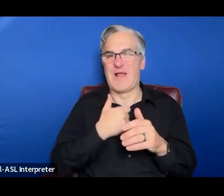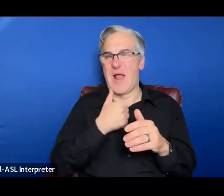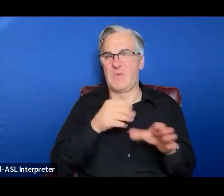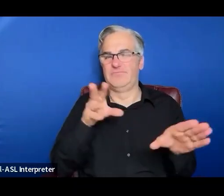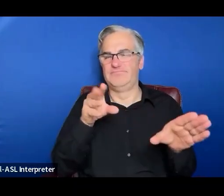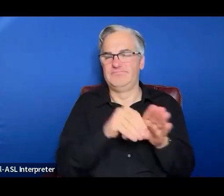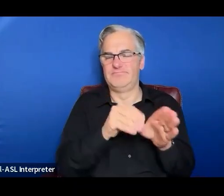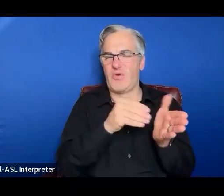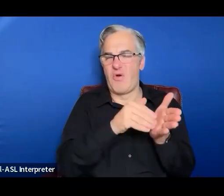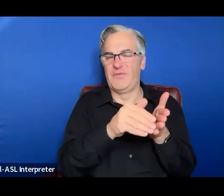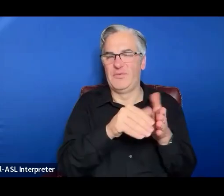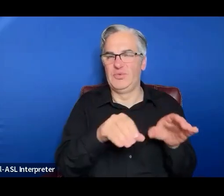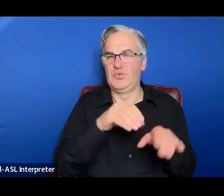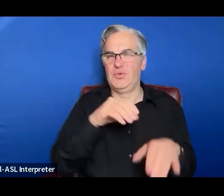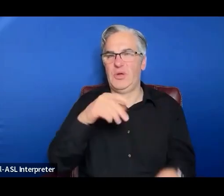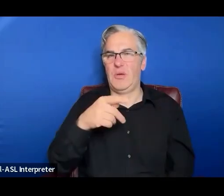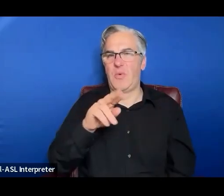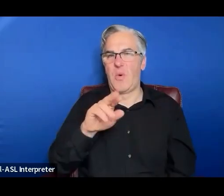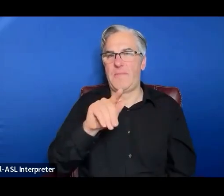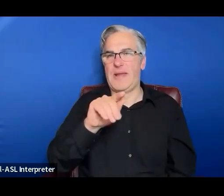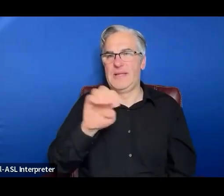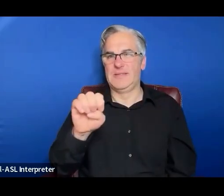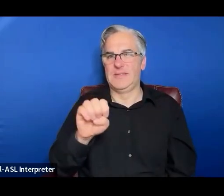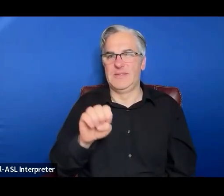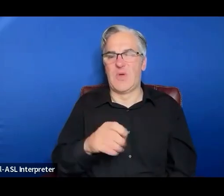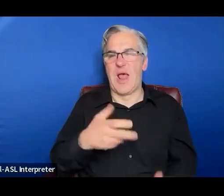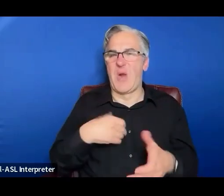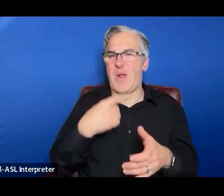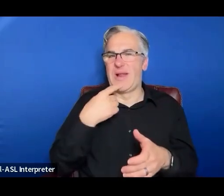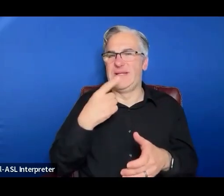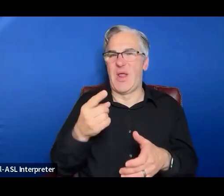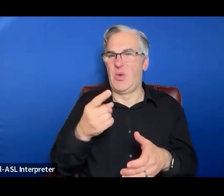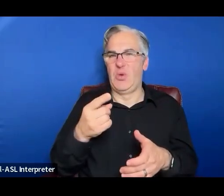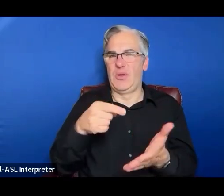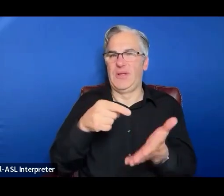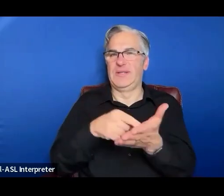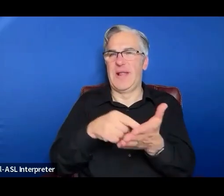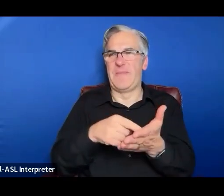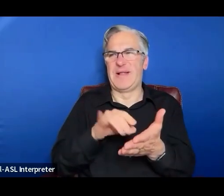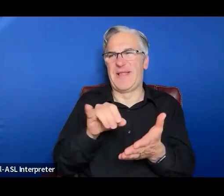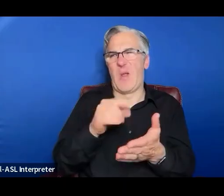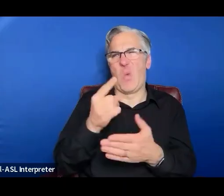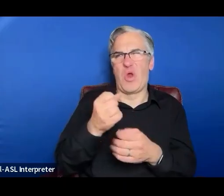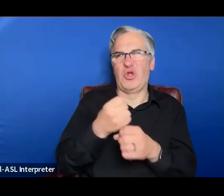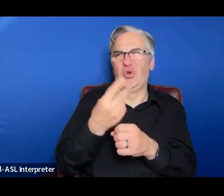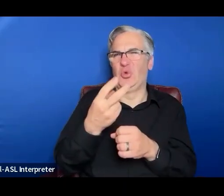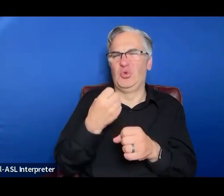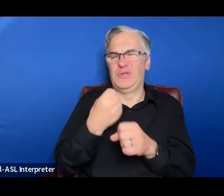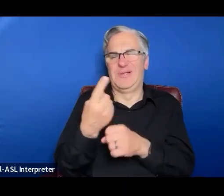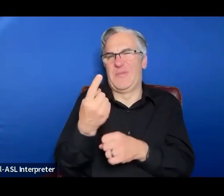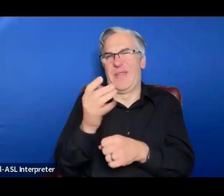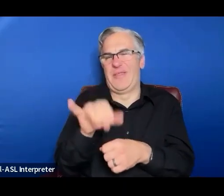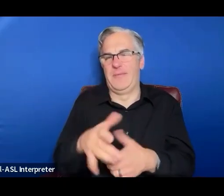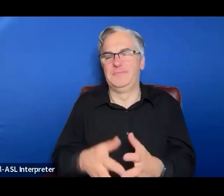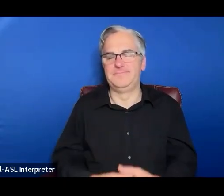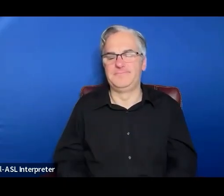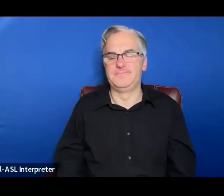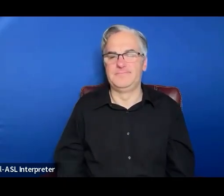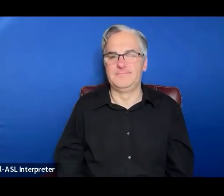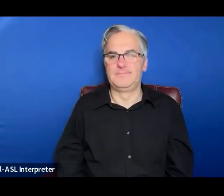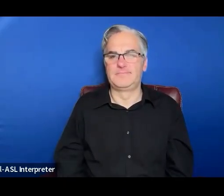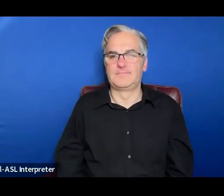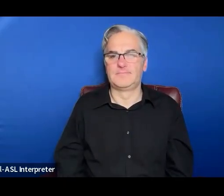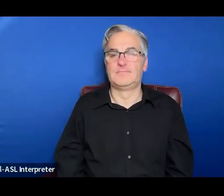a regular basis, so I don't feel comfortable telling you the deadline. But it's like 1 year, 2 years, something like that. But